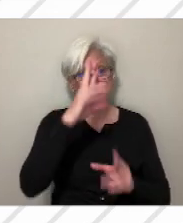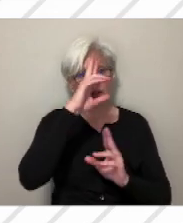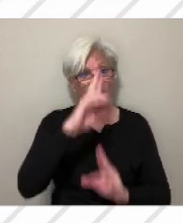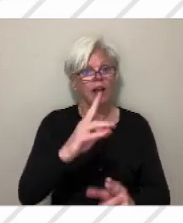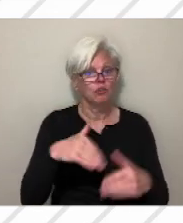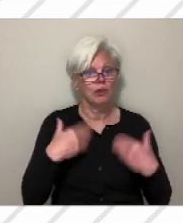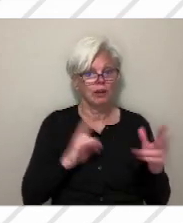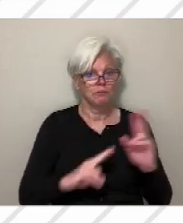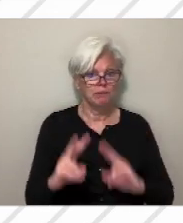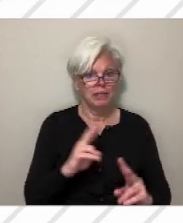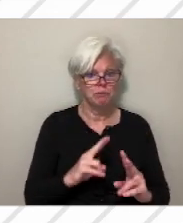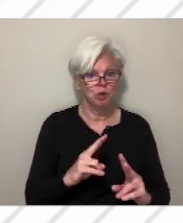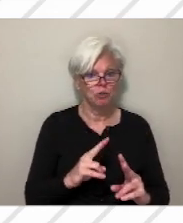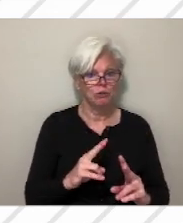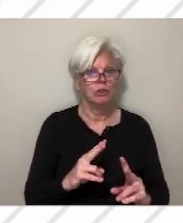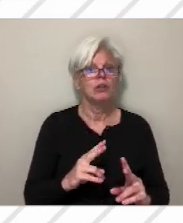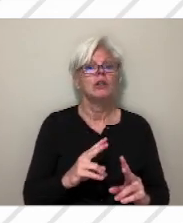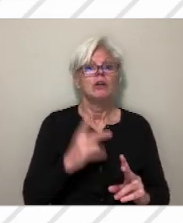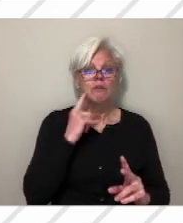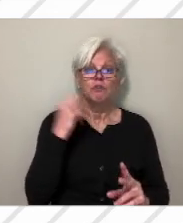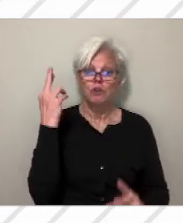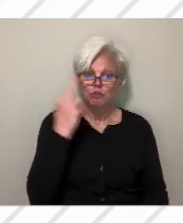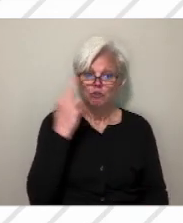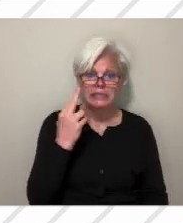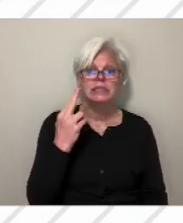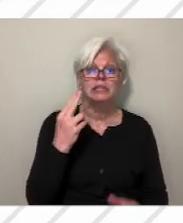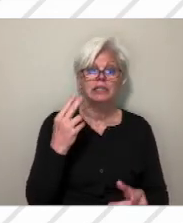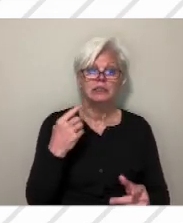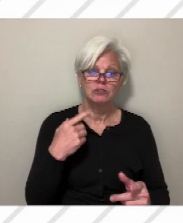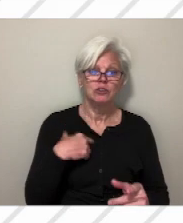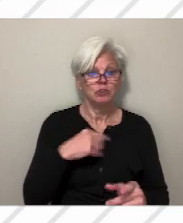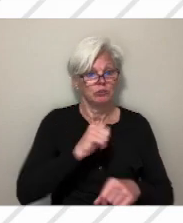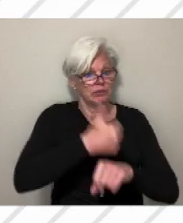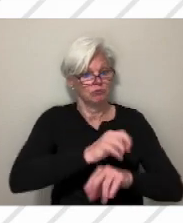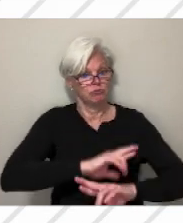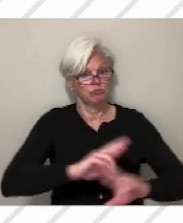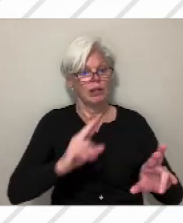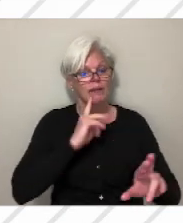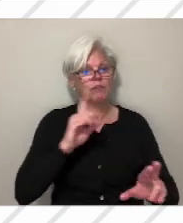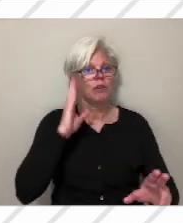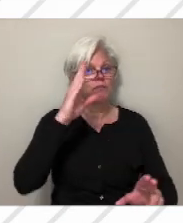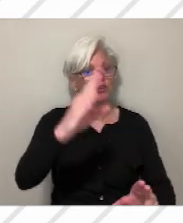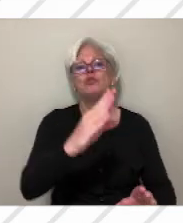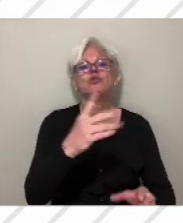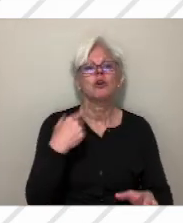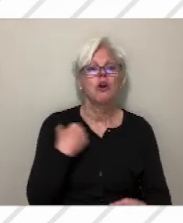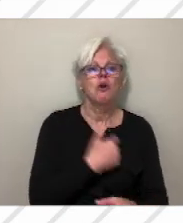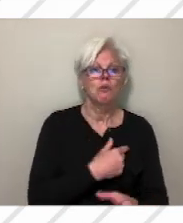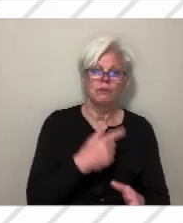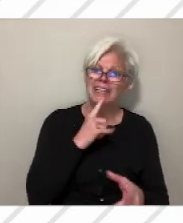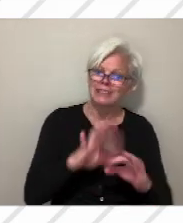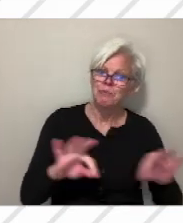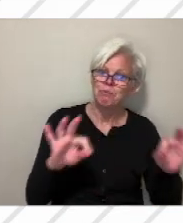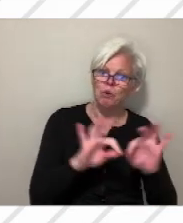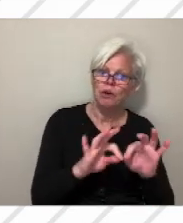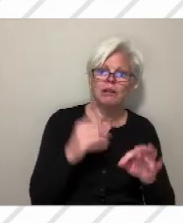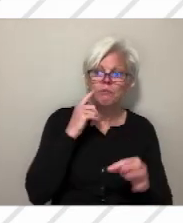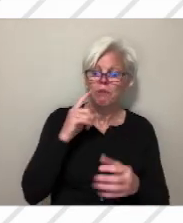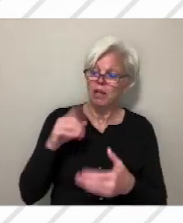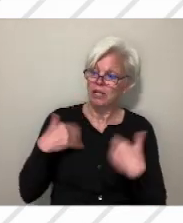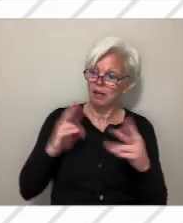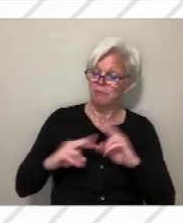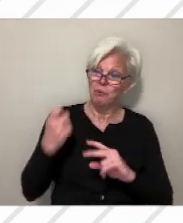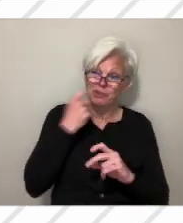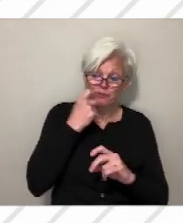them up for the future is important. But also, we need to acknowledge the power of young people, as we saw in this panel just now,